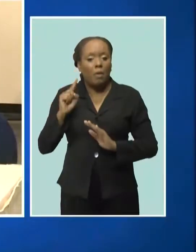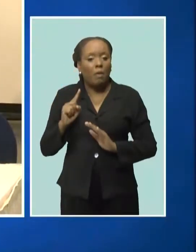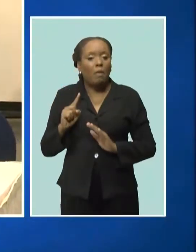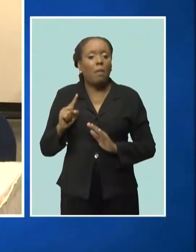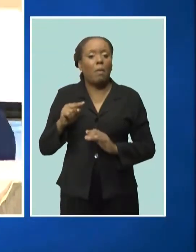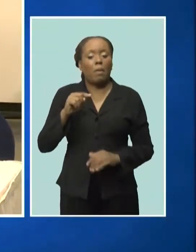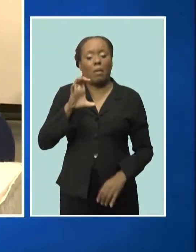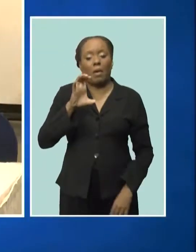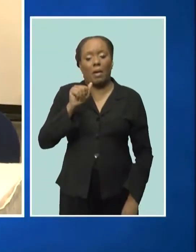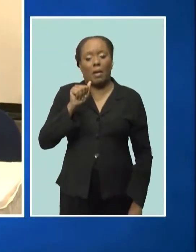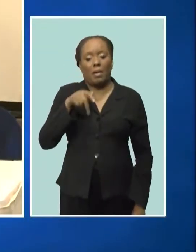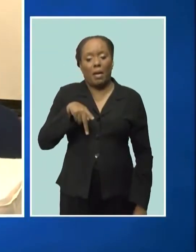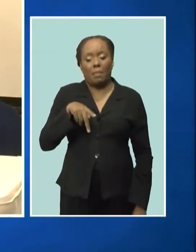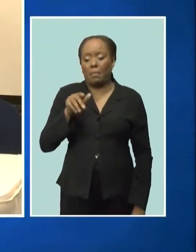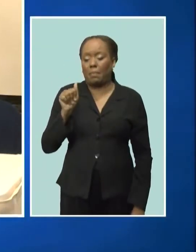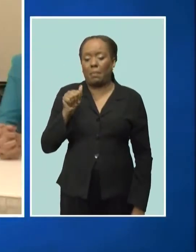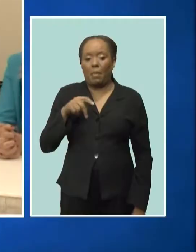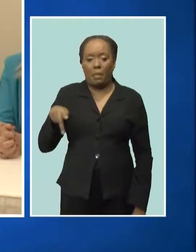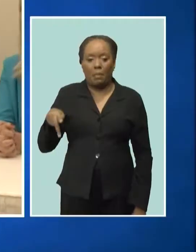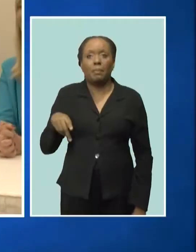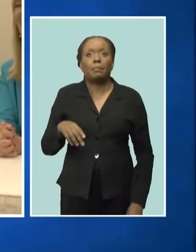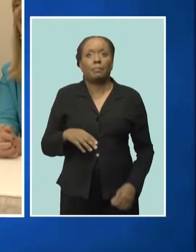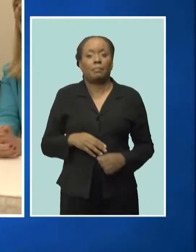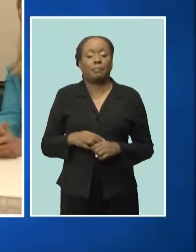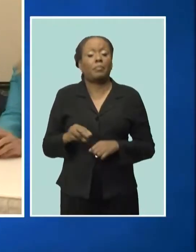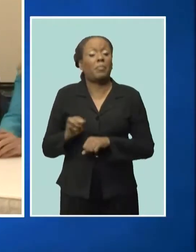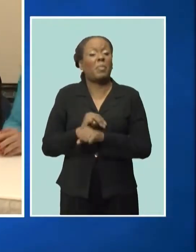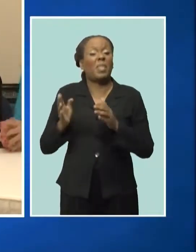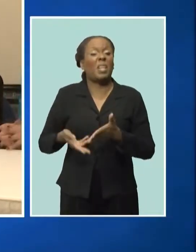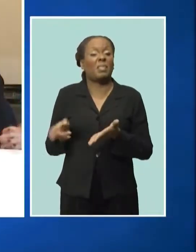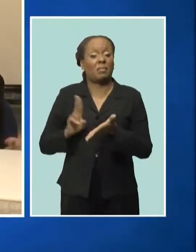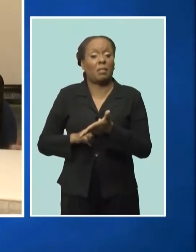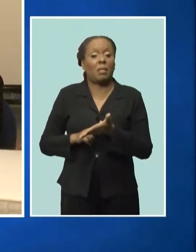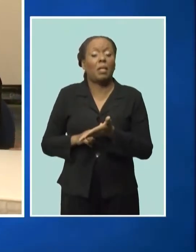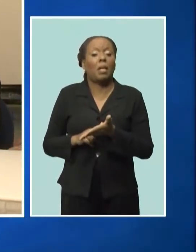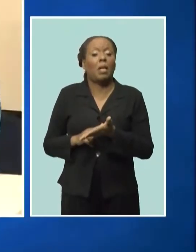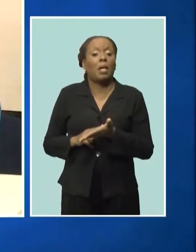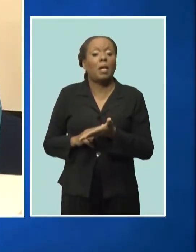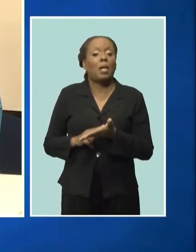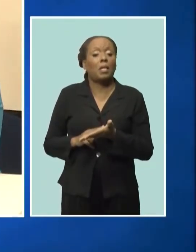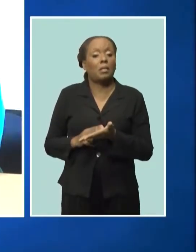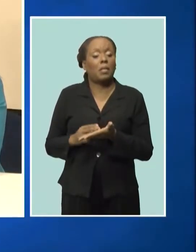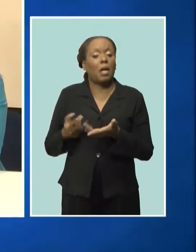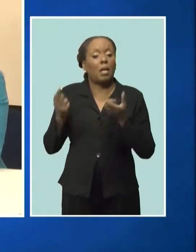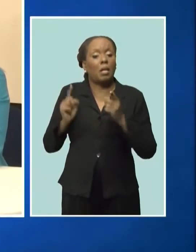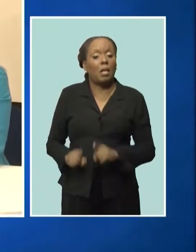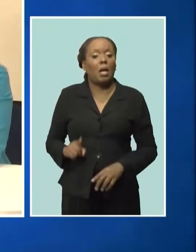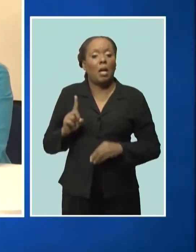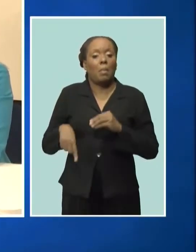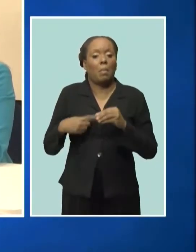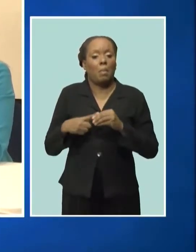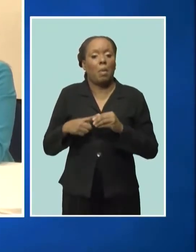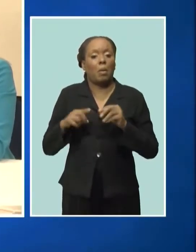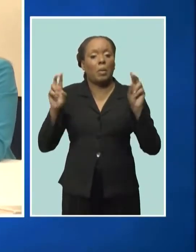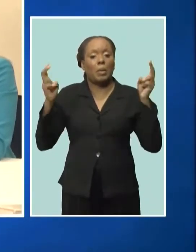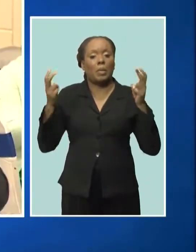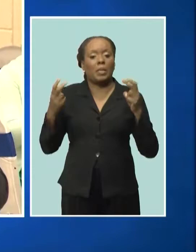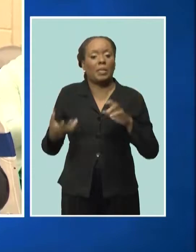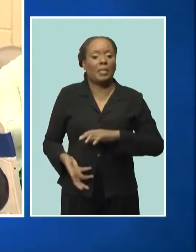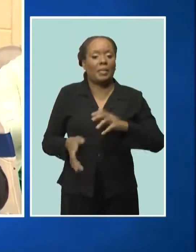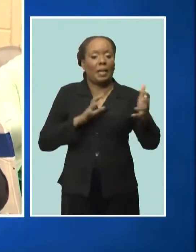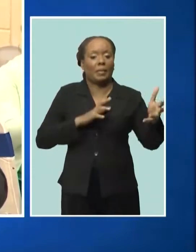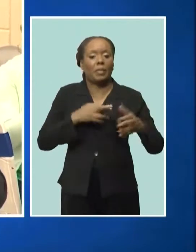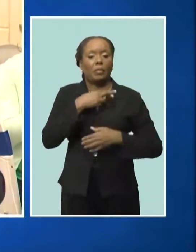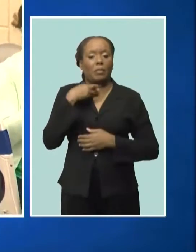the signing of a Memorandum of Understanding on Cooperation in Integrated Disaster Risk Management between the European Union and